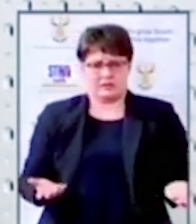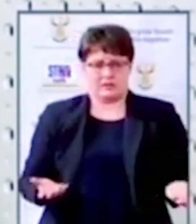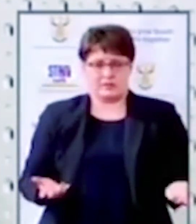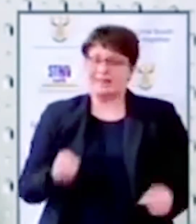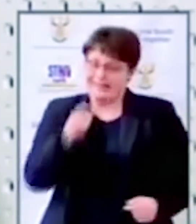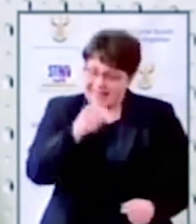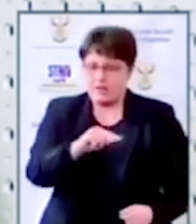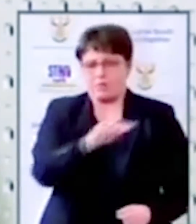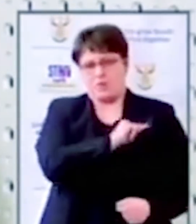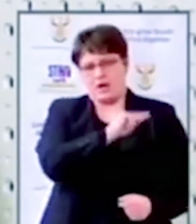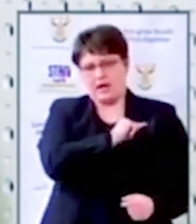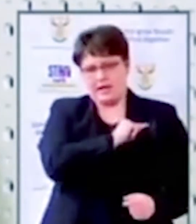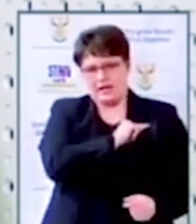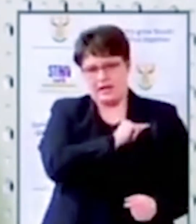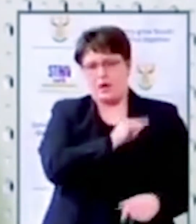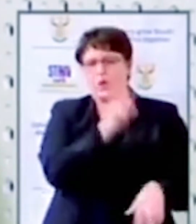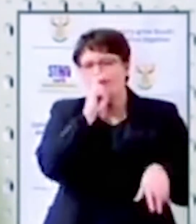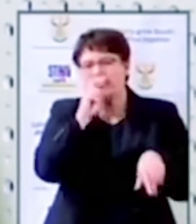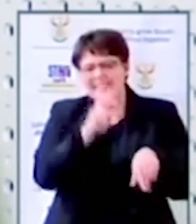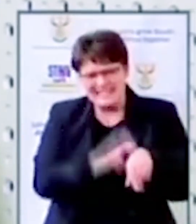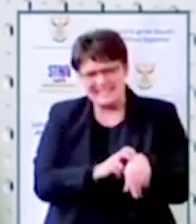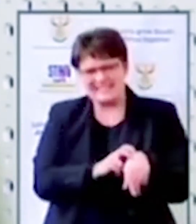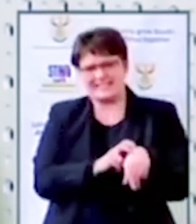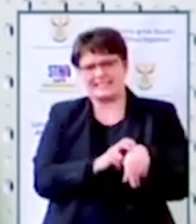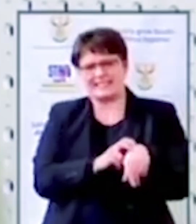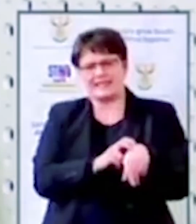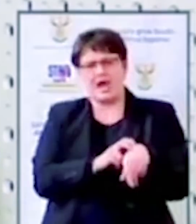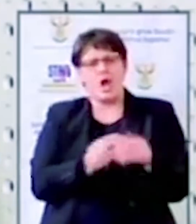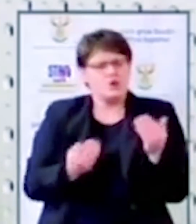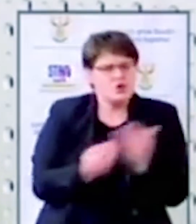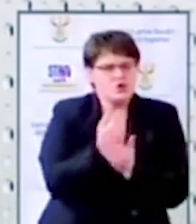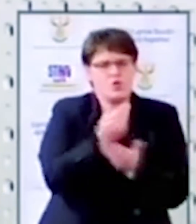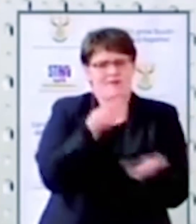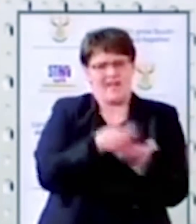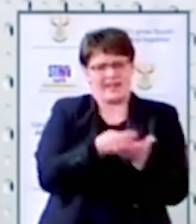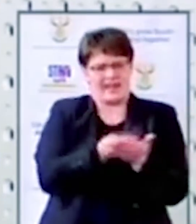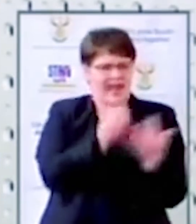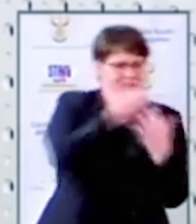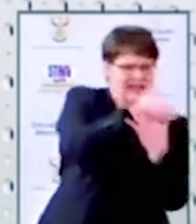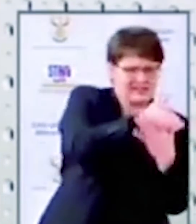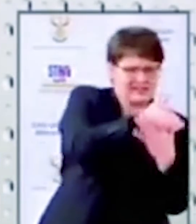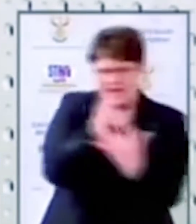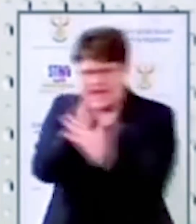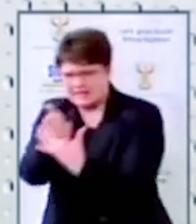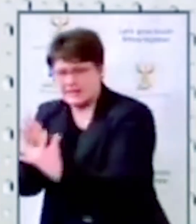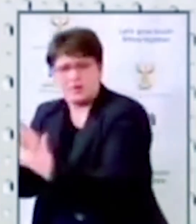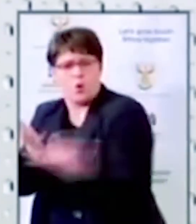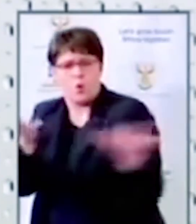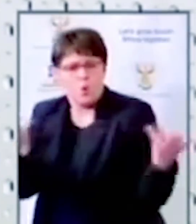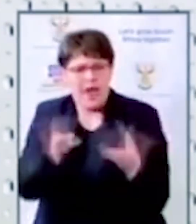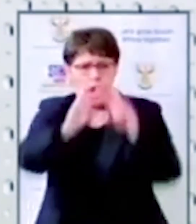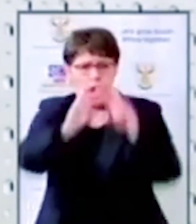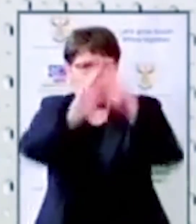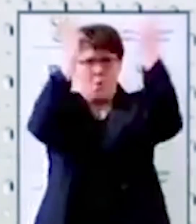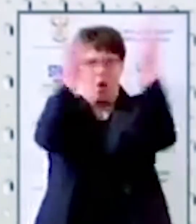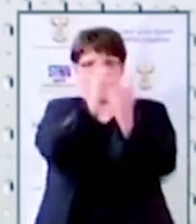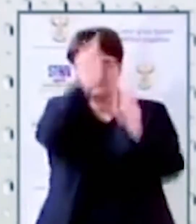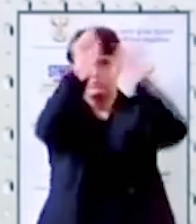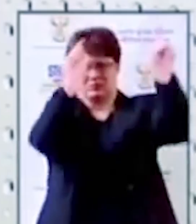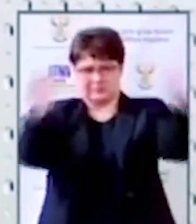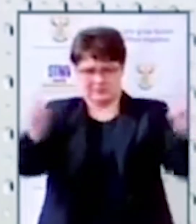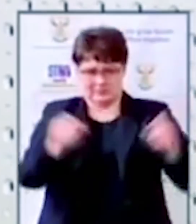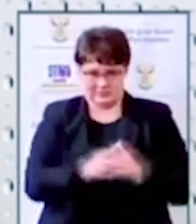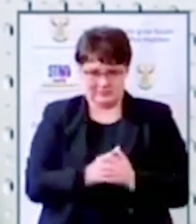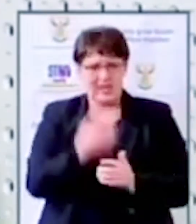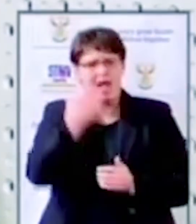this reason, we need to access new sources of funding throughout the world. Government intends